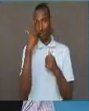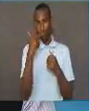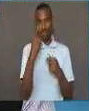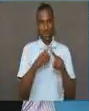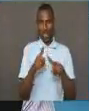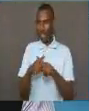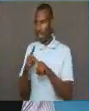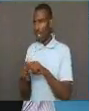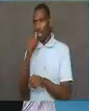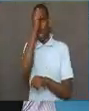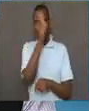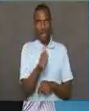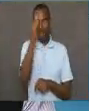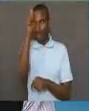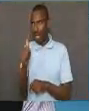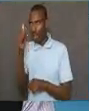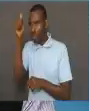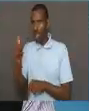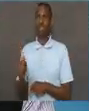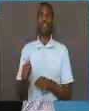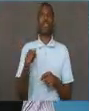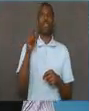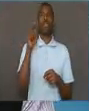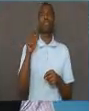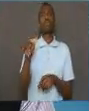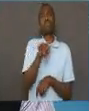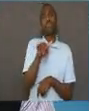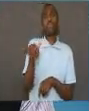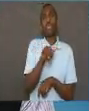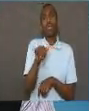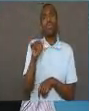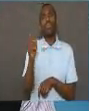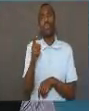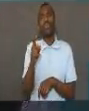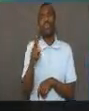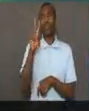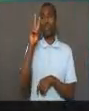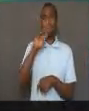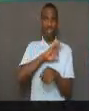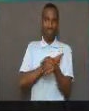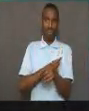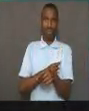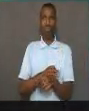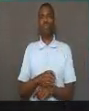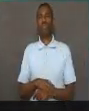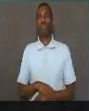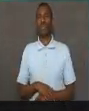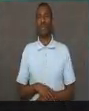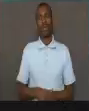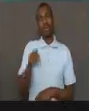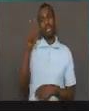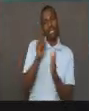axes to see if the same is true for couples. In